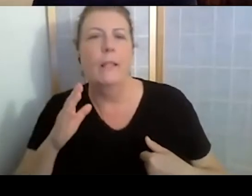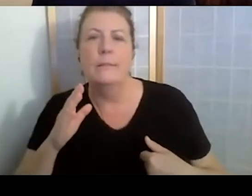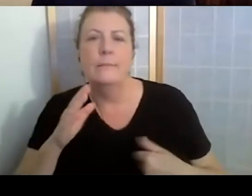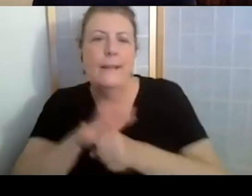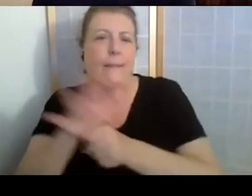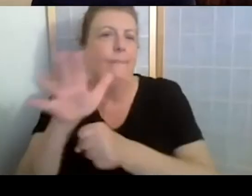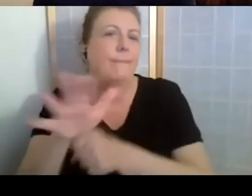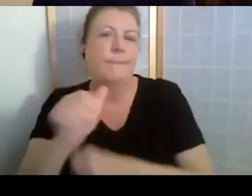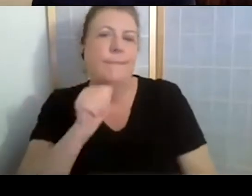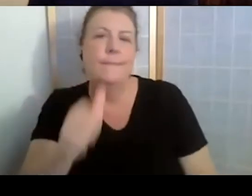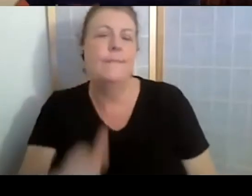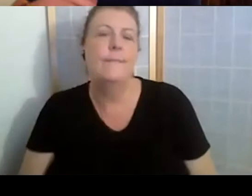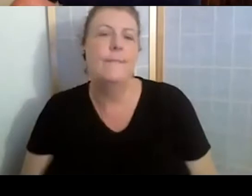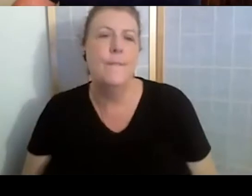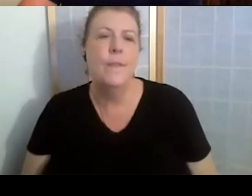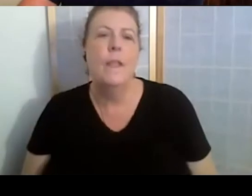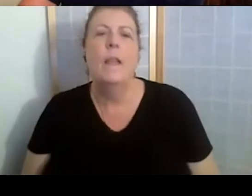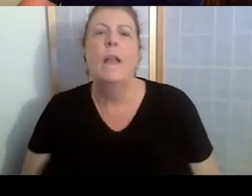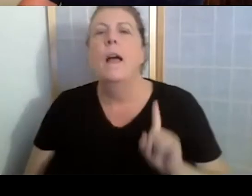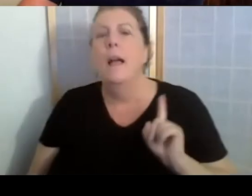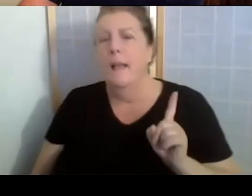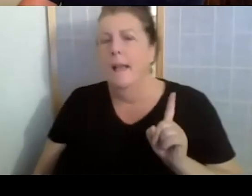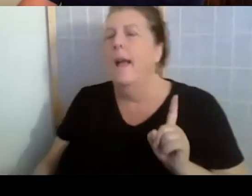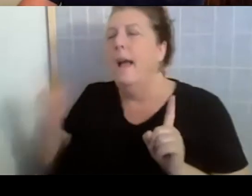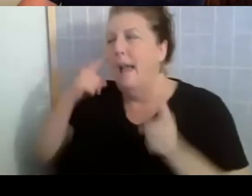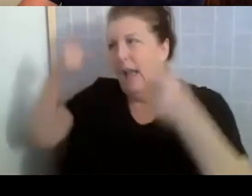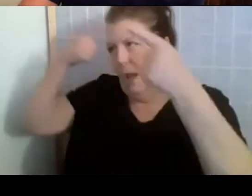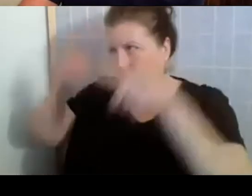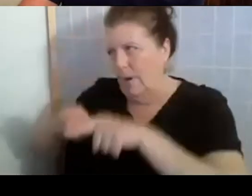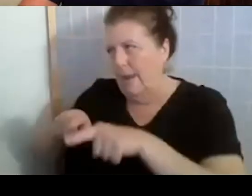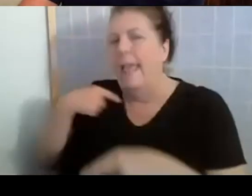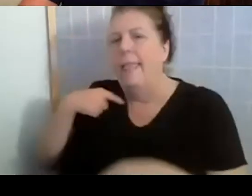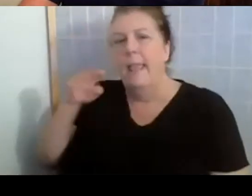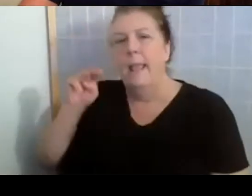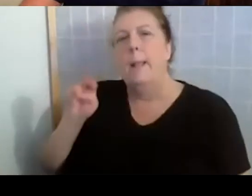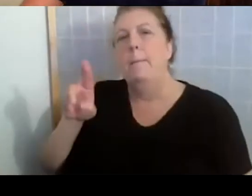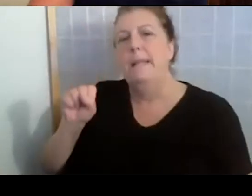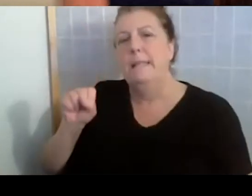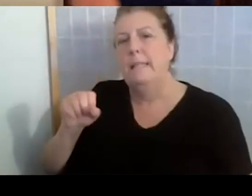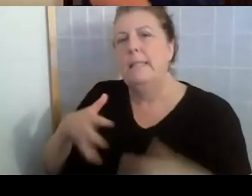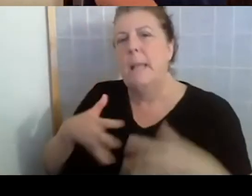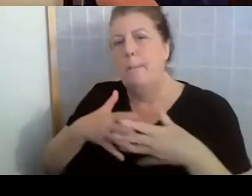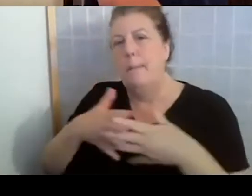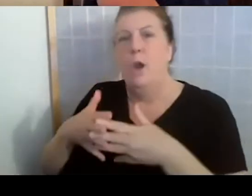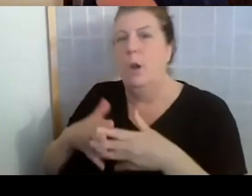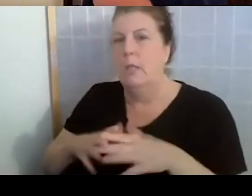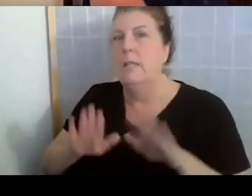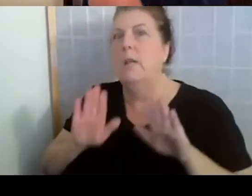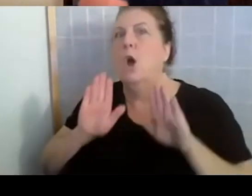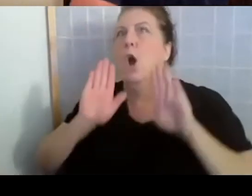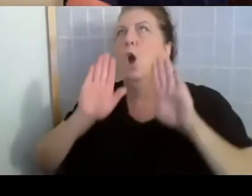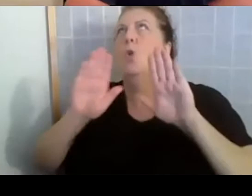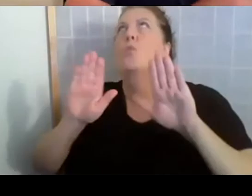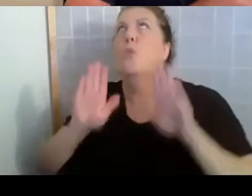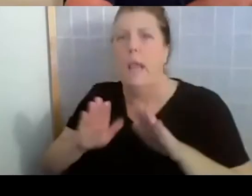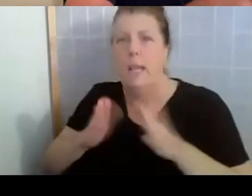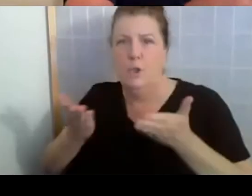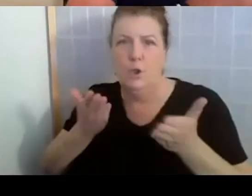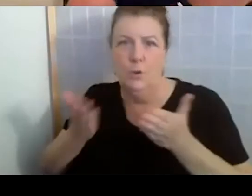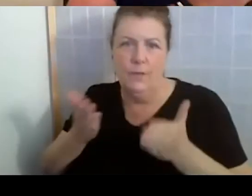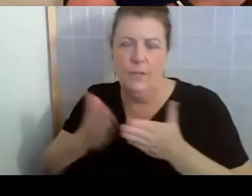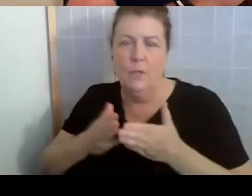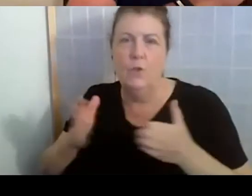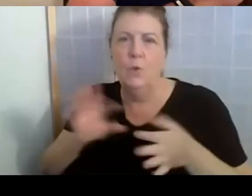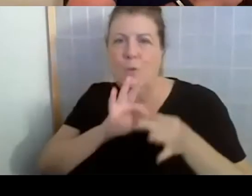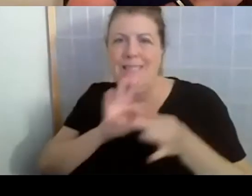the Mrs. America did a great service in tying those very subtle ties to early 70s. I mean, it's, you know, around that